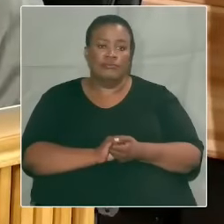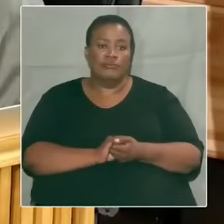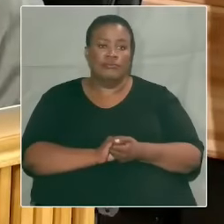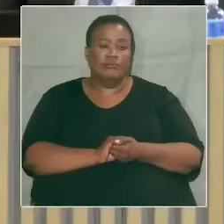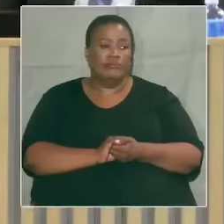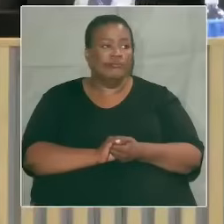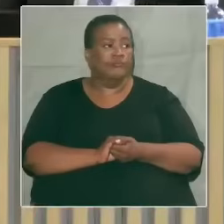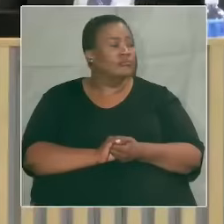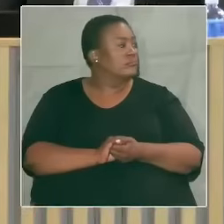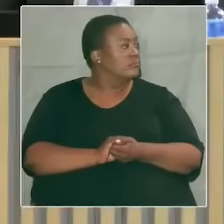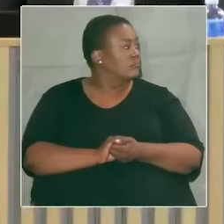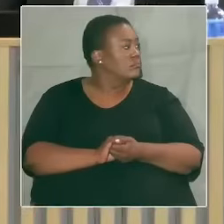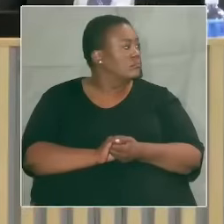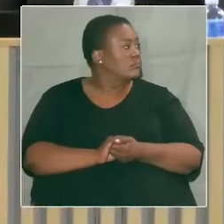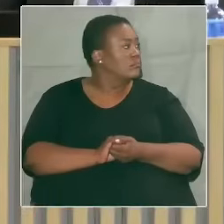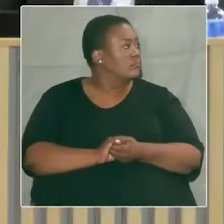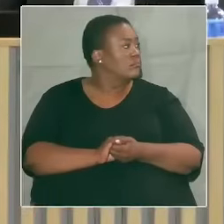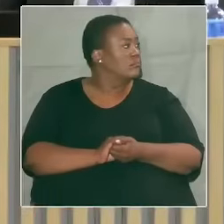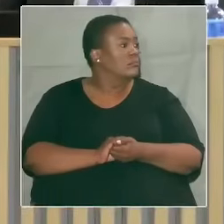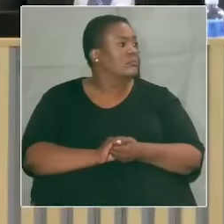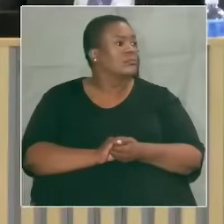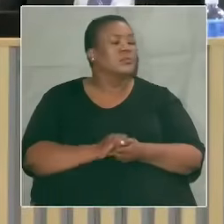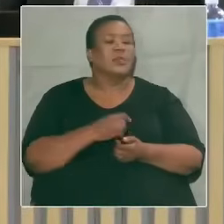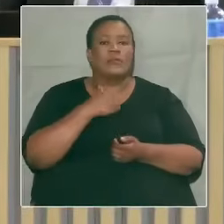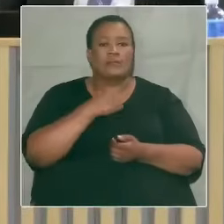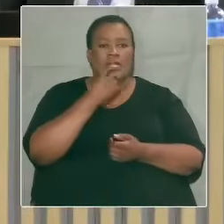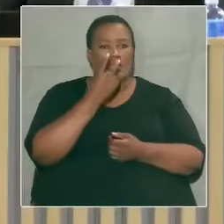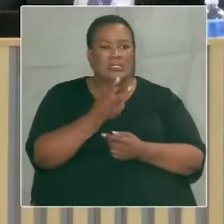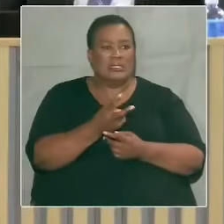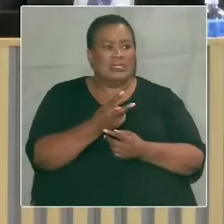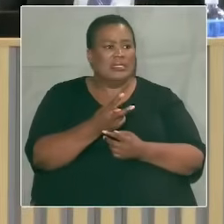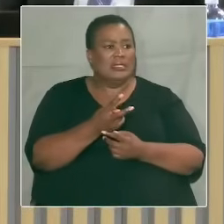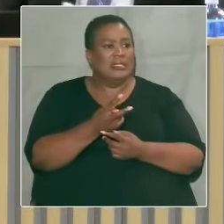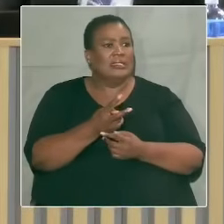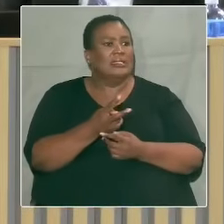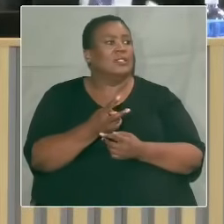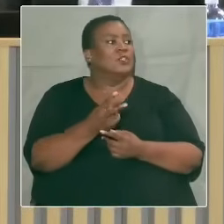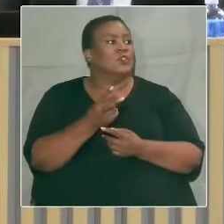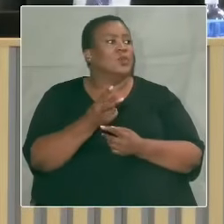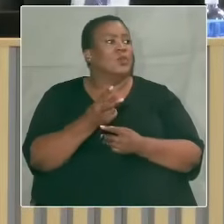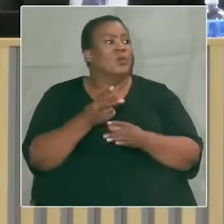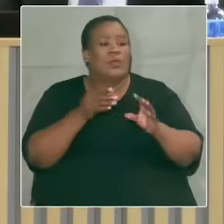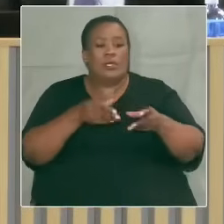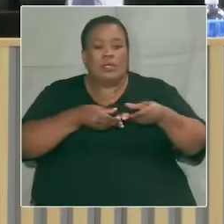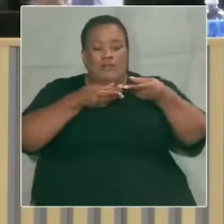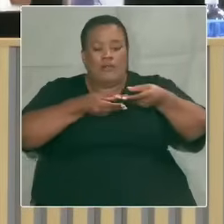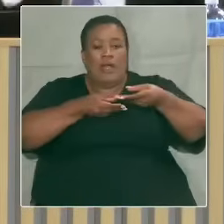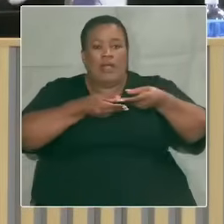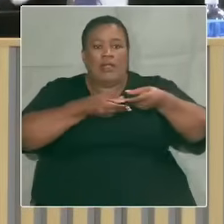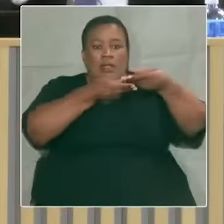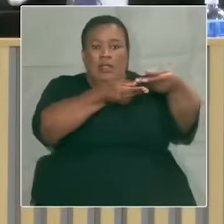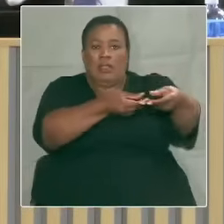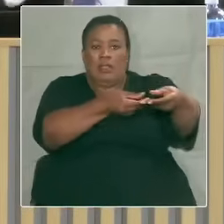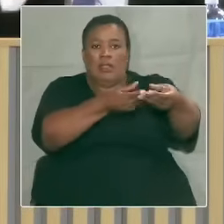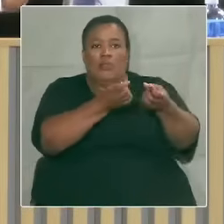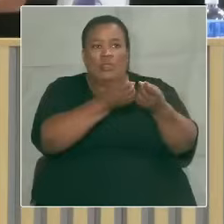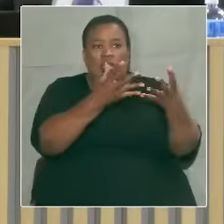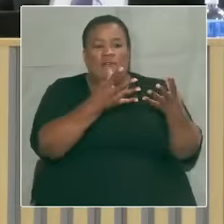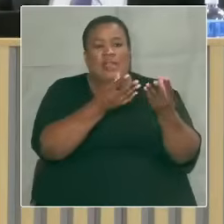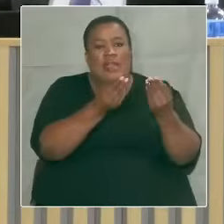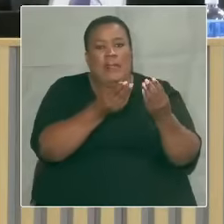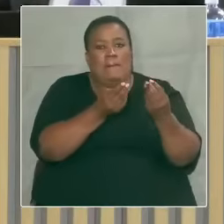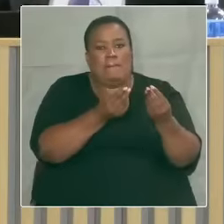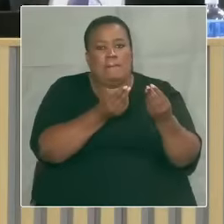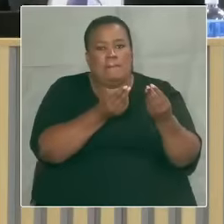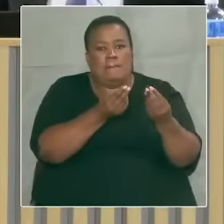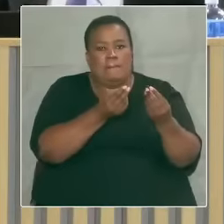Mr. Mtau, I realize that we didn't give your bundles any name, and I'm worried that the record